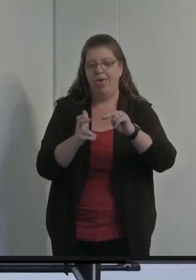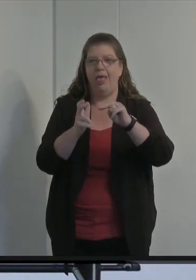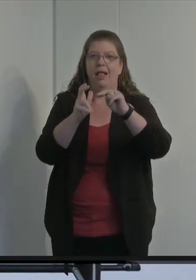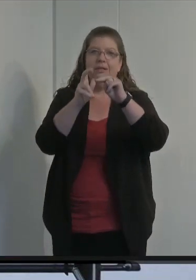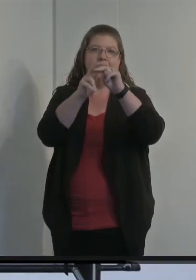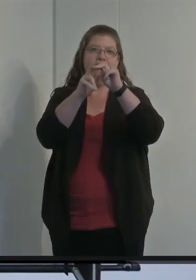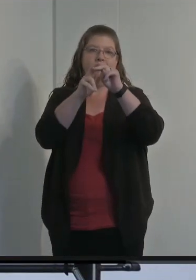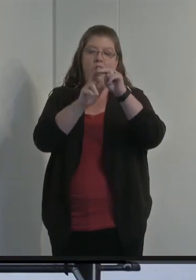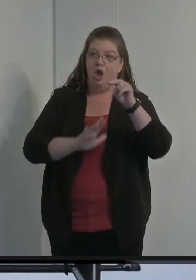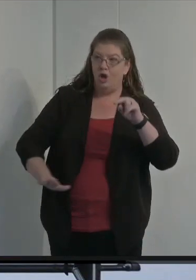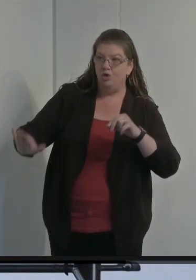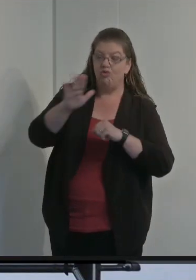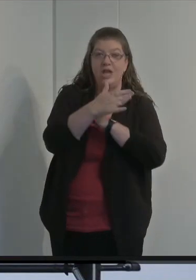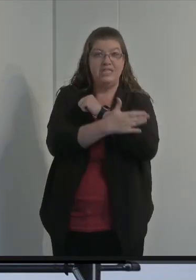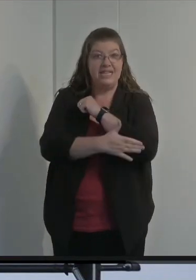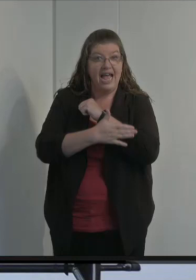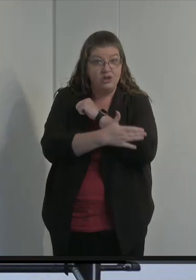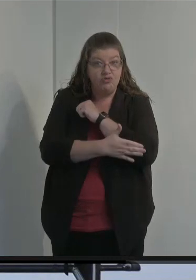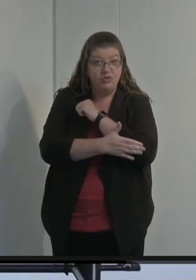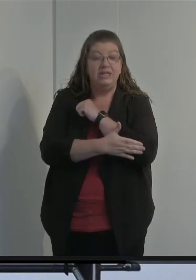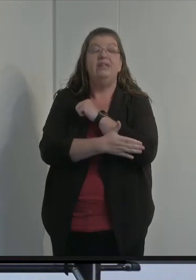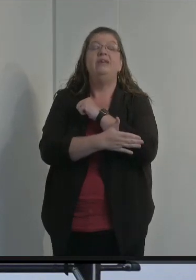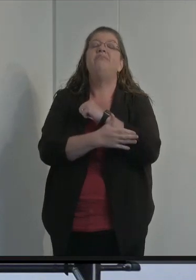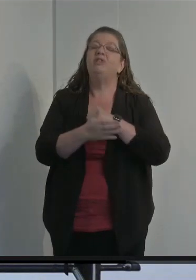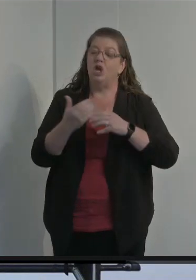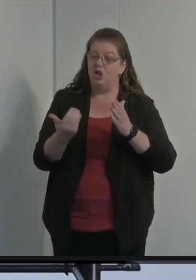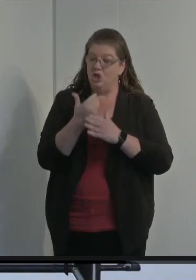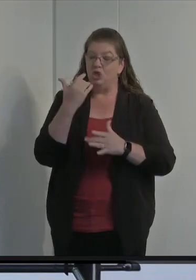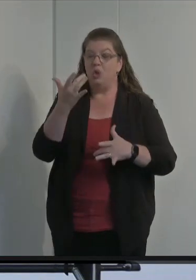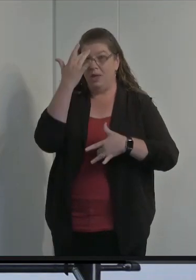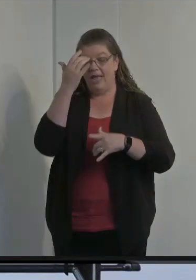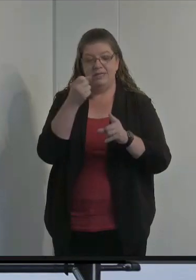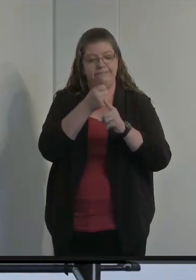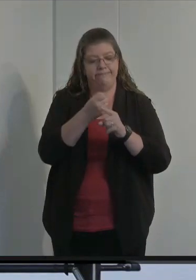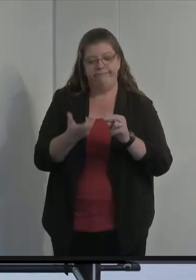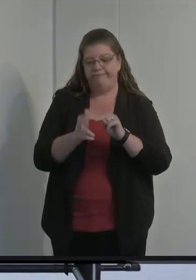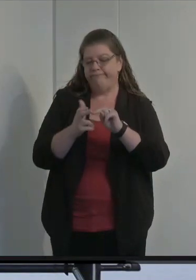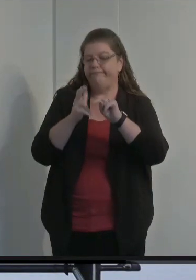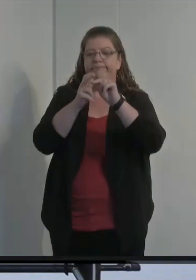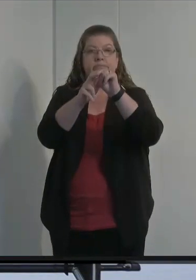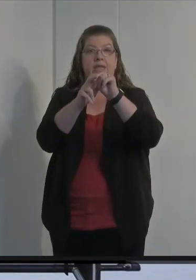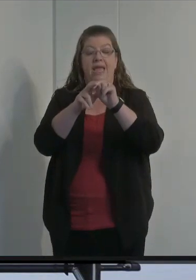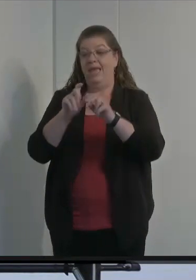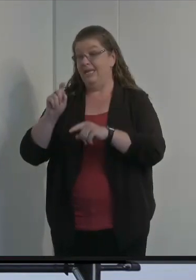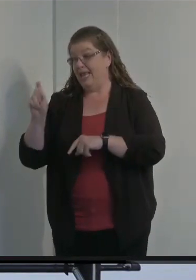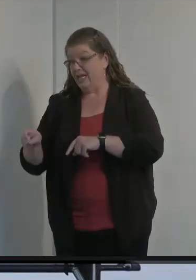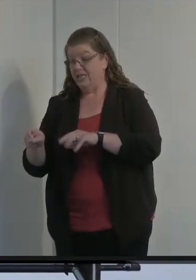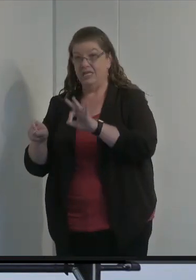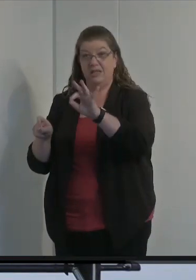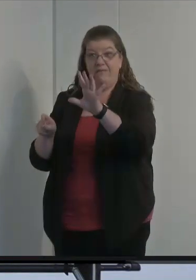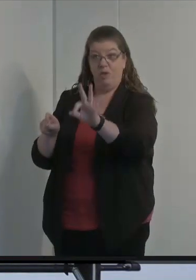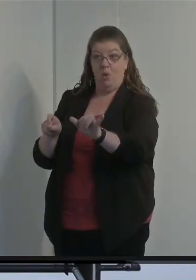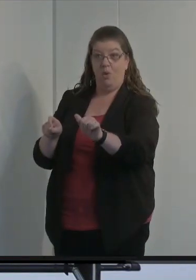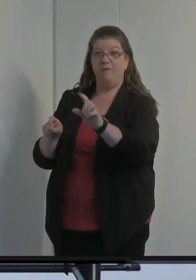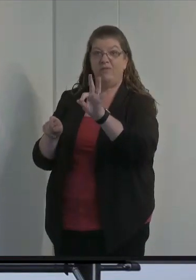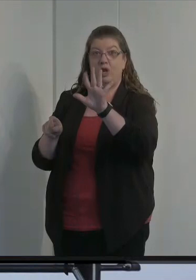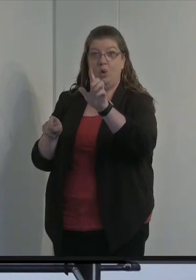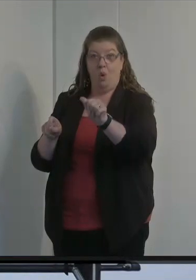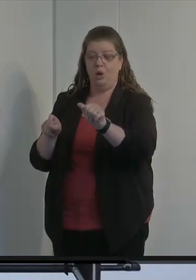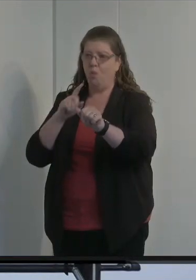Across the country, new COVID-19 cases are increasing significantly. Texas and Florida are being especially hard hit right